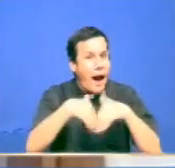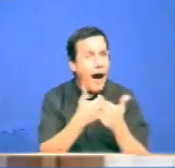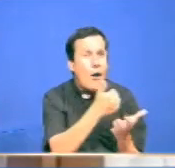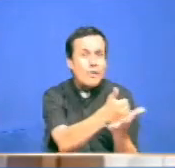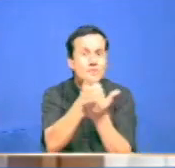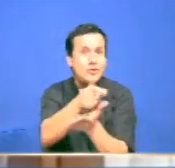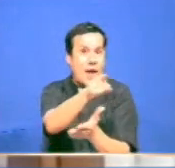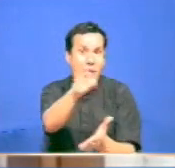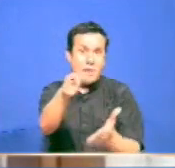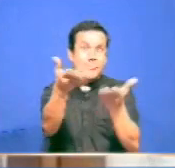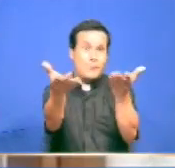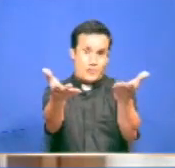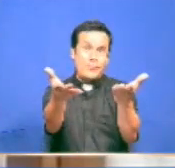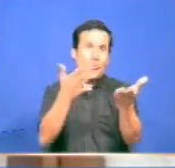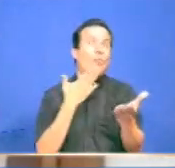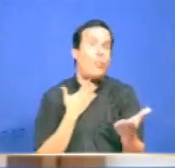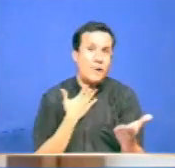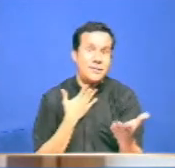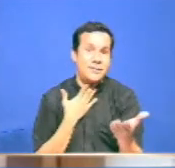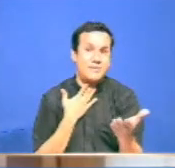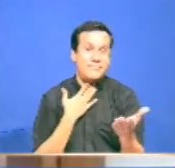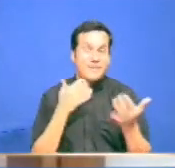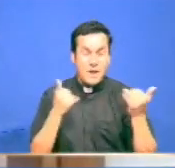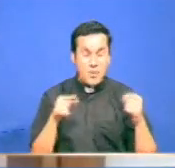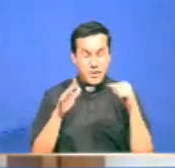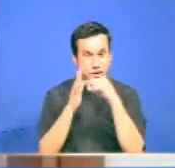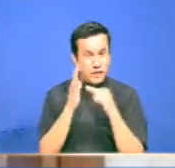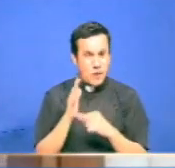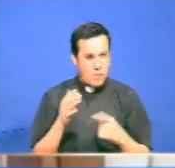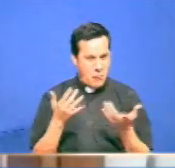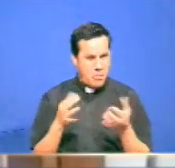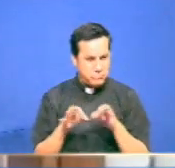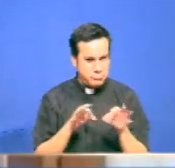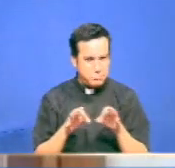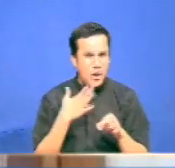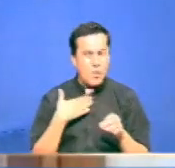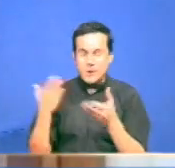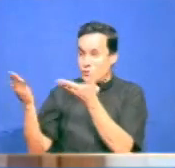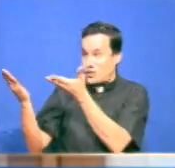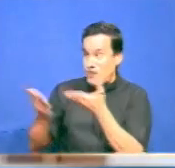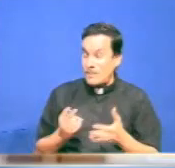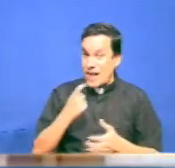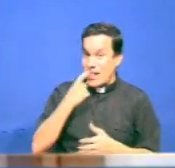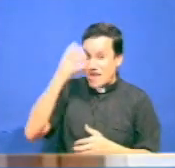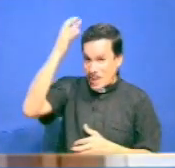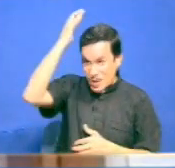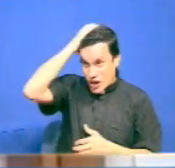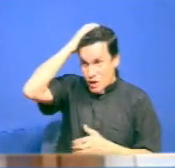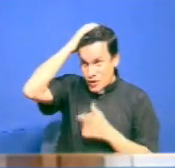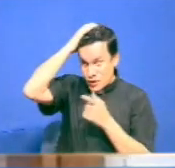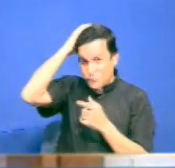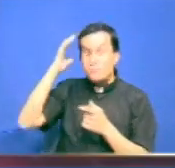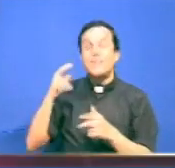So with those few remarks, allow me to invite the Cardinal. We give you the final